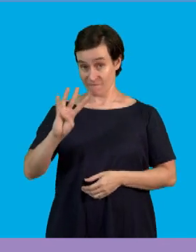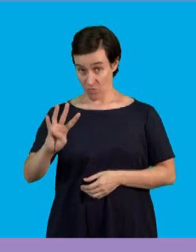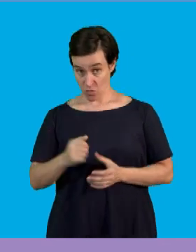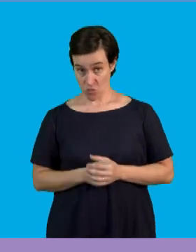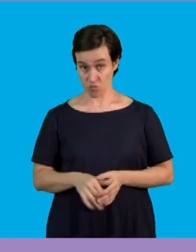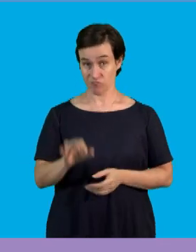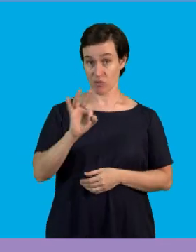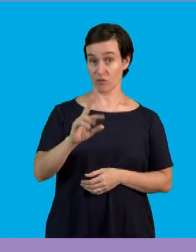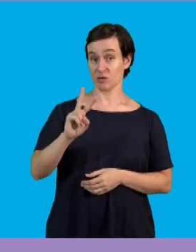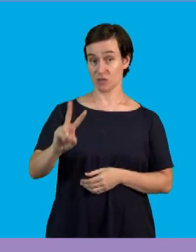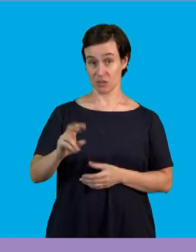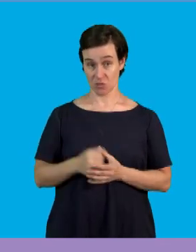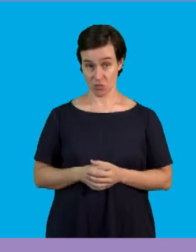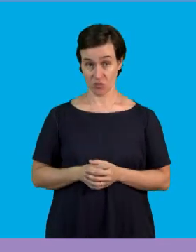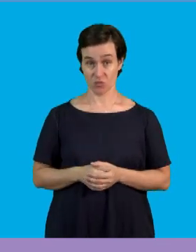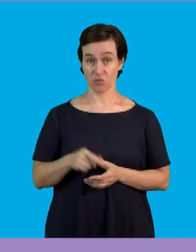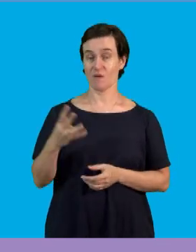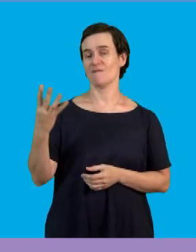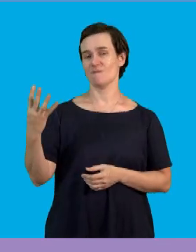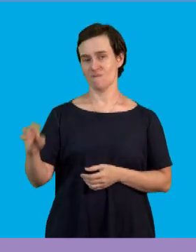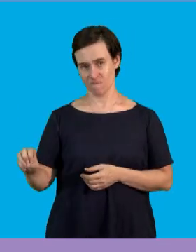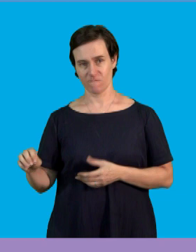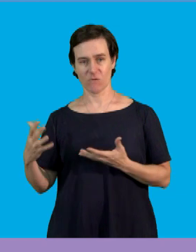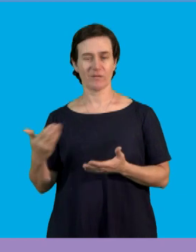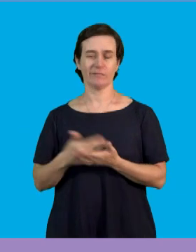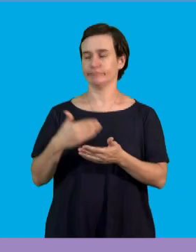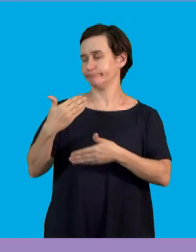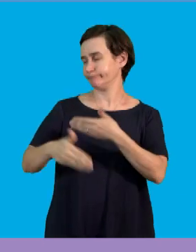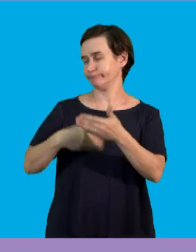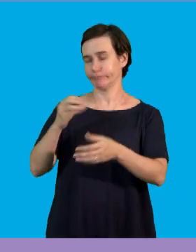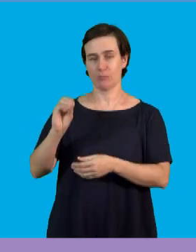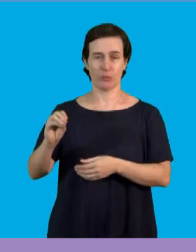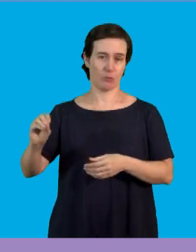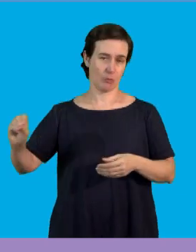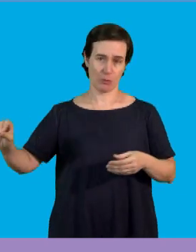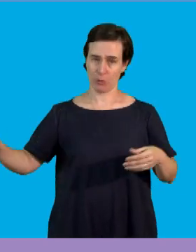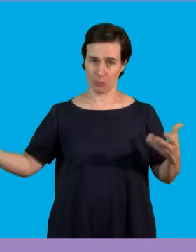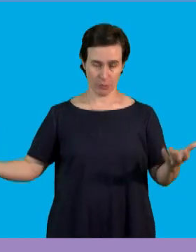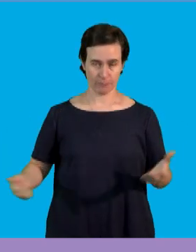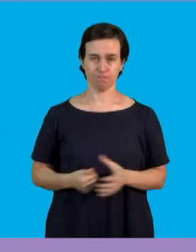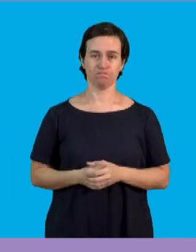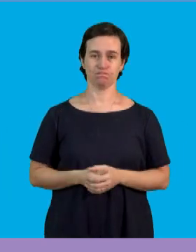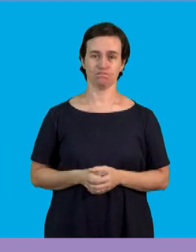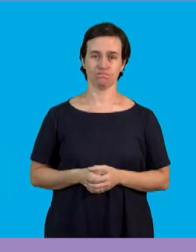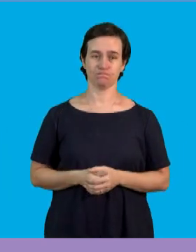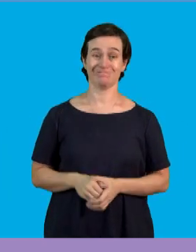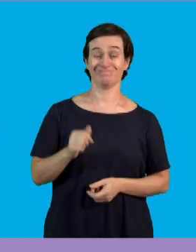24, 32, and you can continue with that list